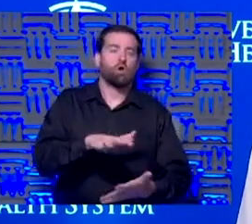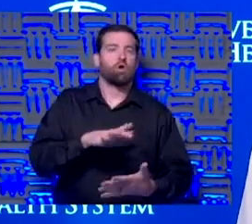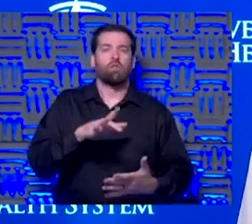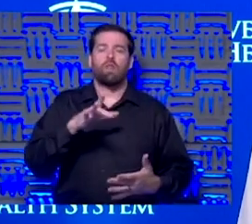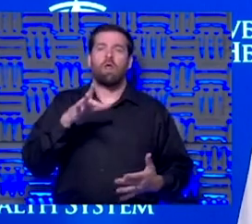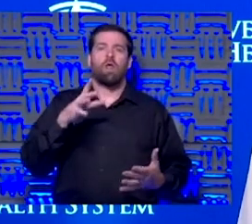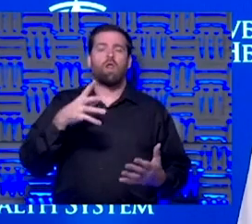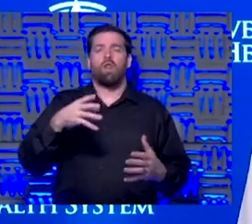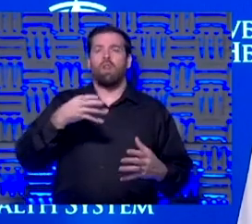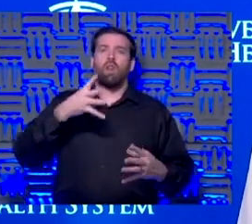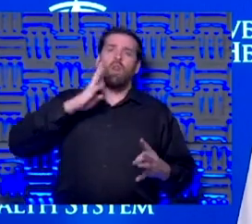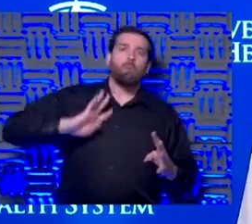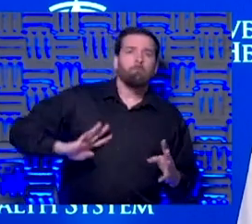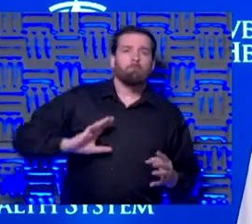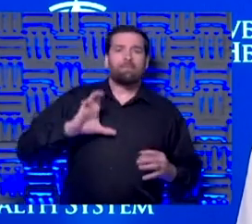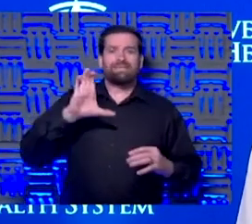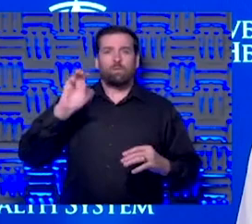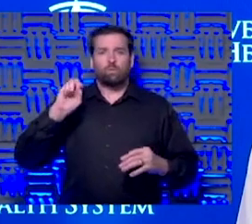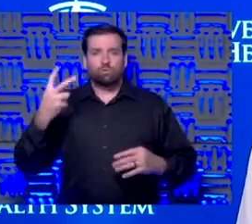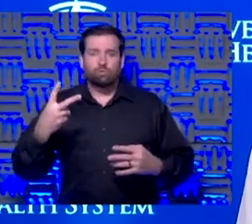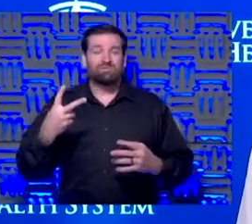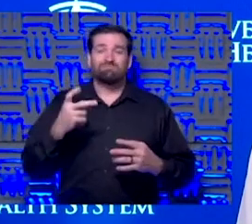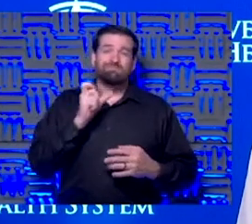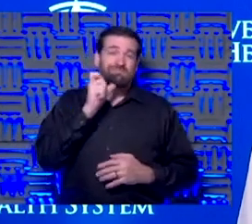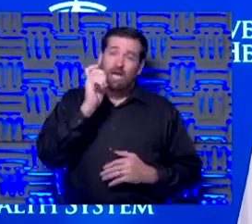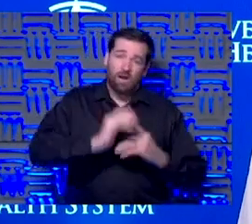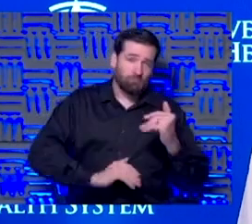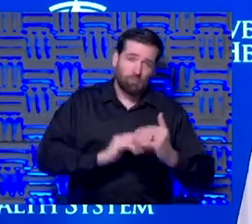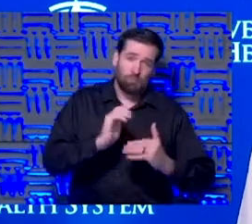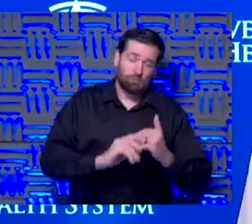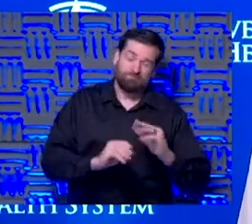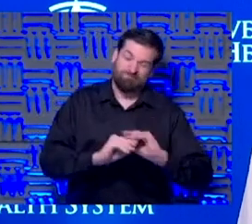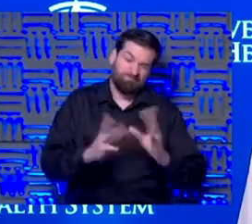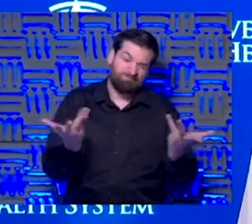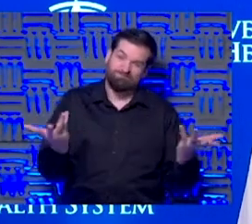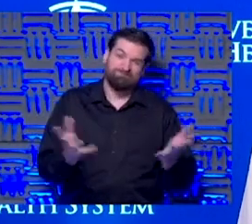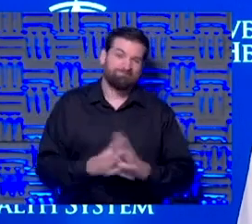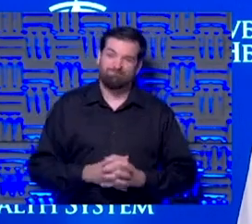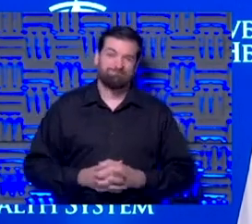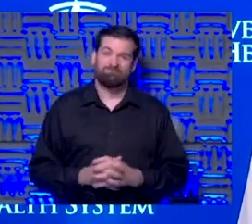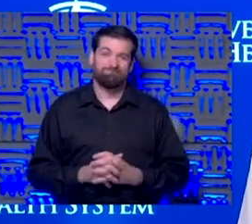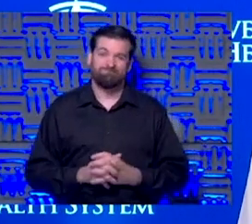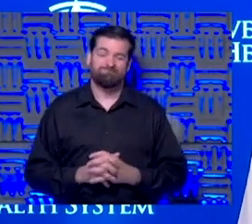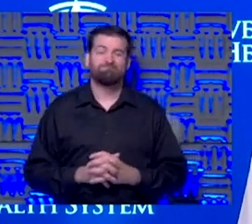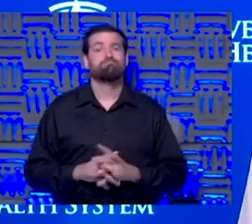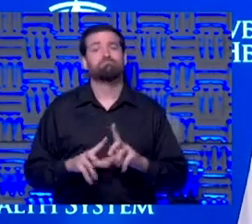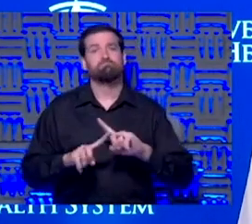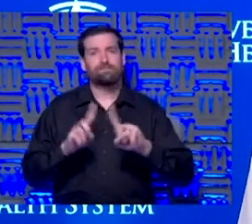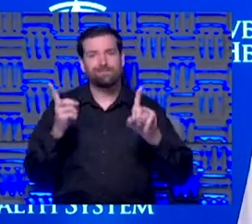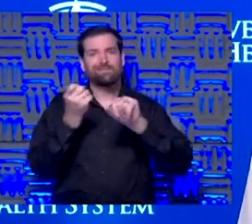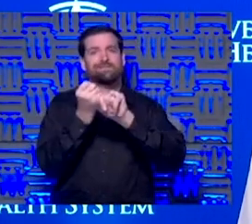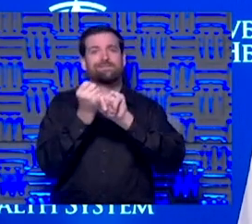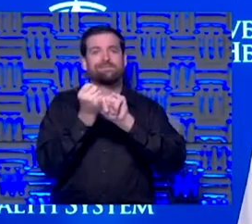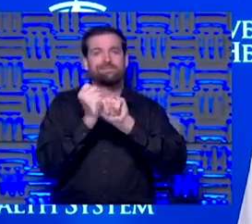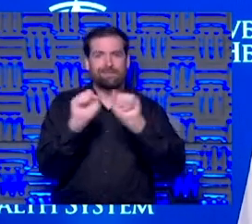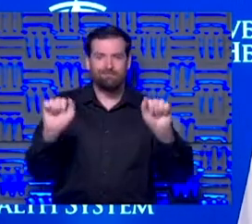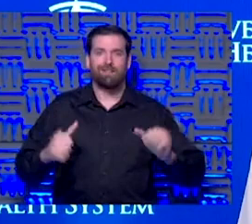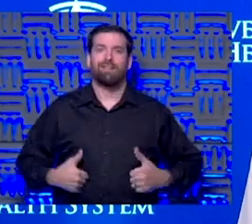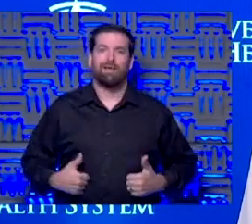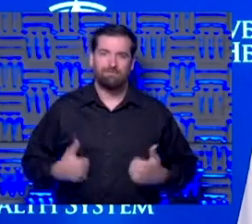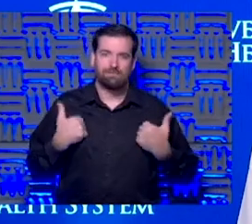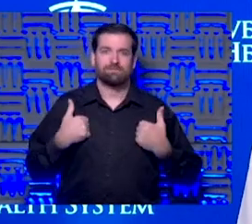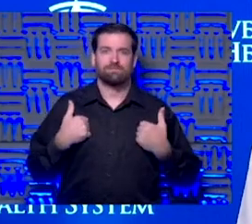carbon dioxide. Masks are uncomfortable. There's no two ways about it. Yeah. but masks save